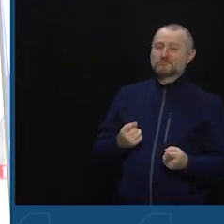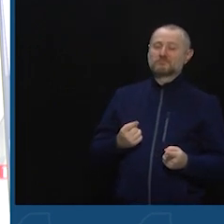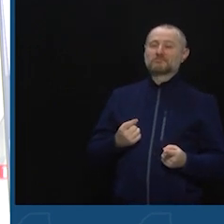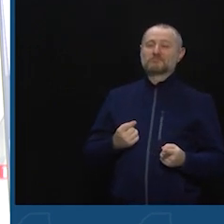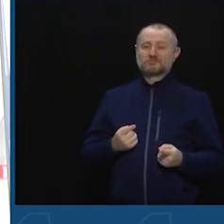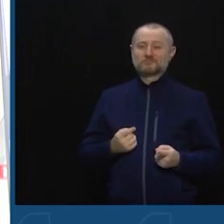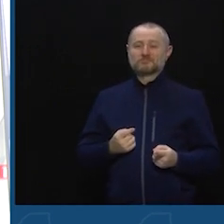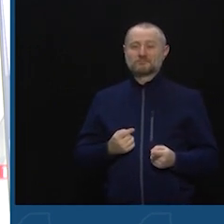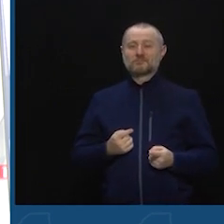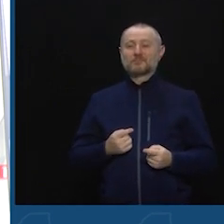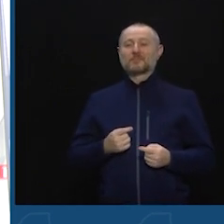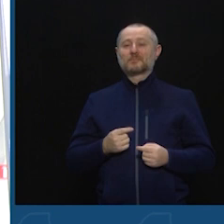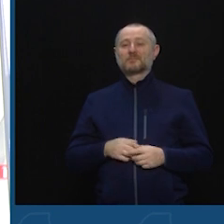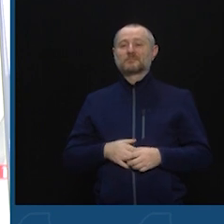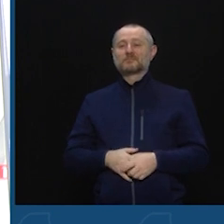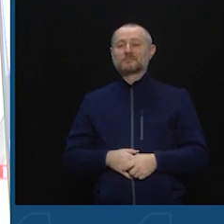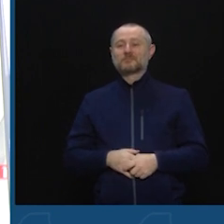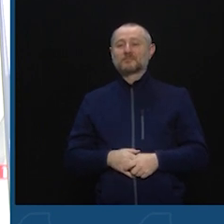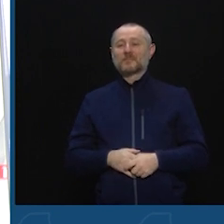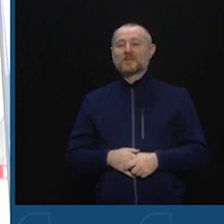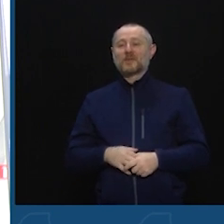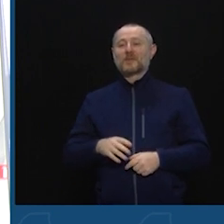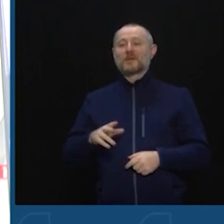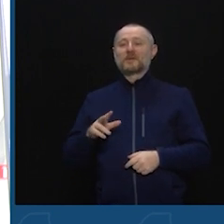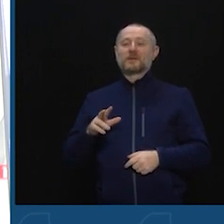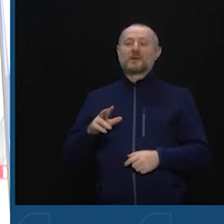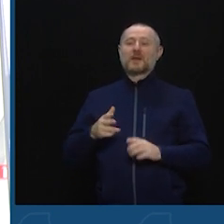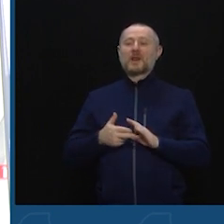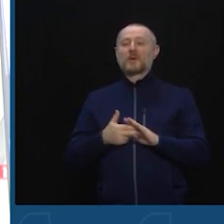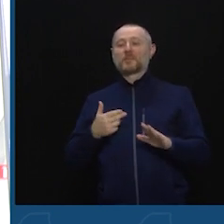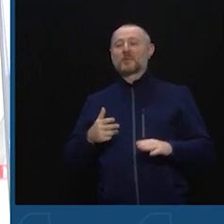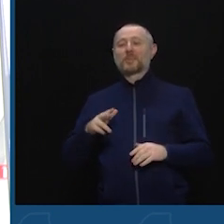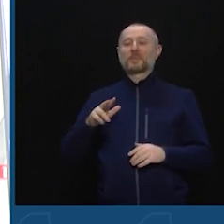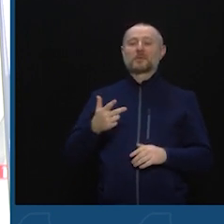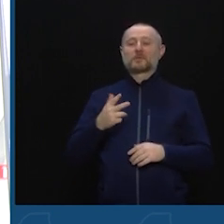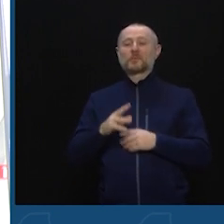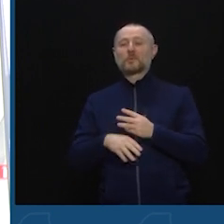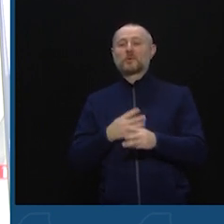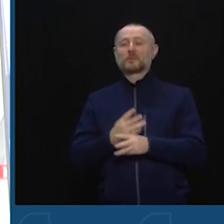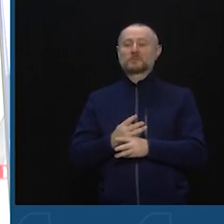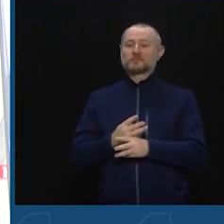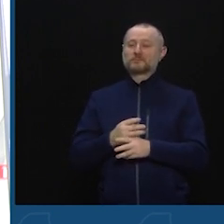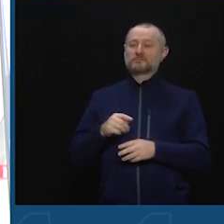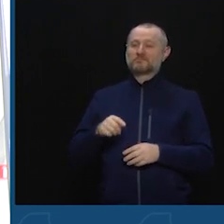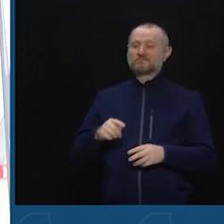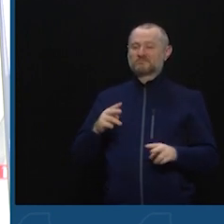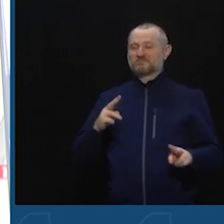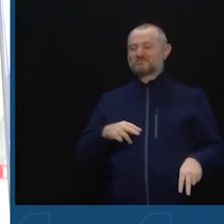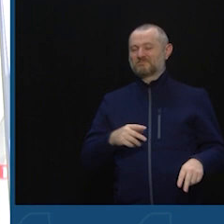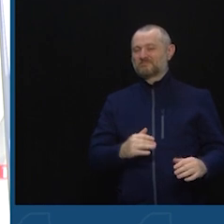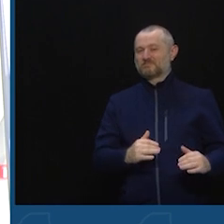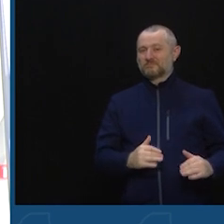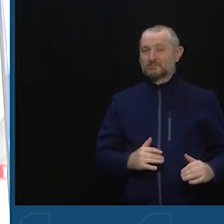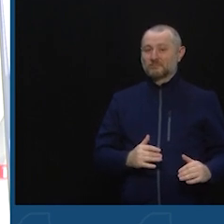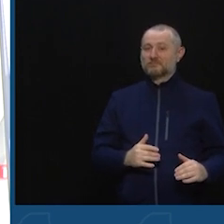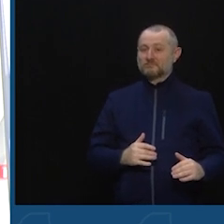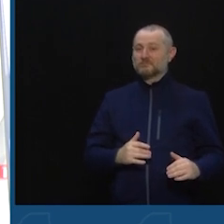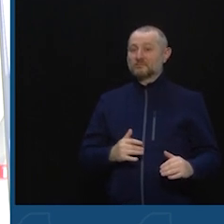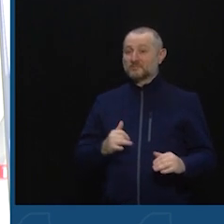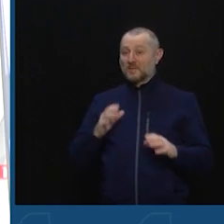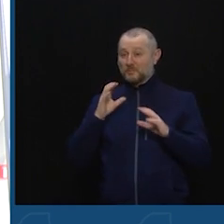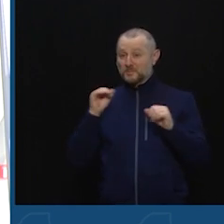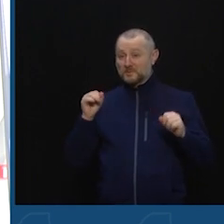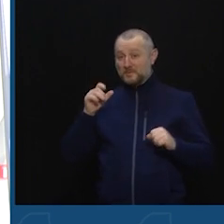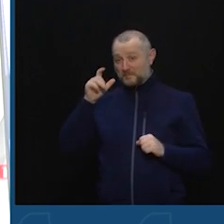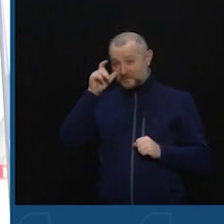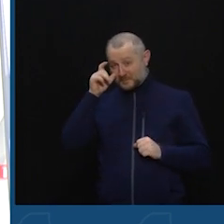was pinned by then Vice President Biden on LaGuardia back in 2014. Today, the new